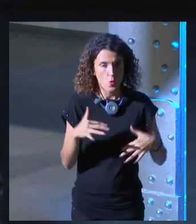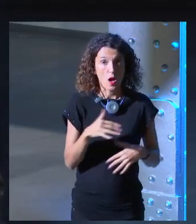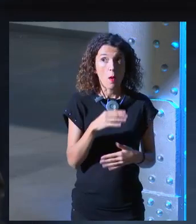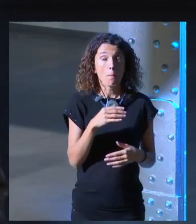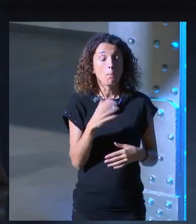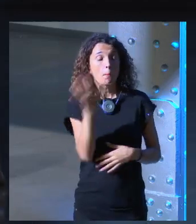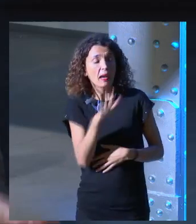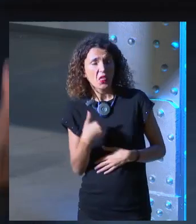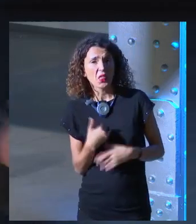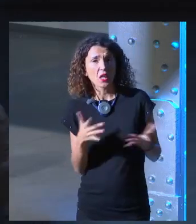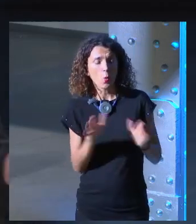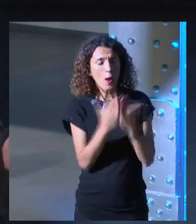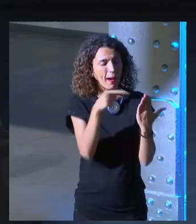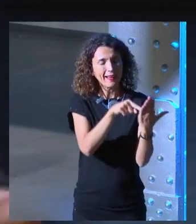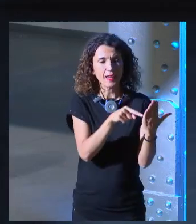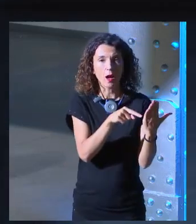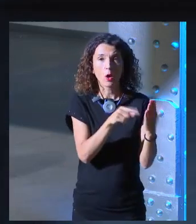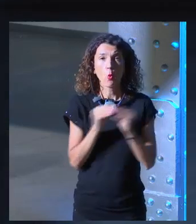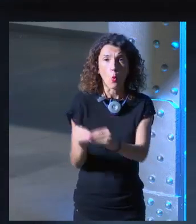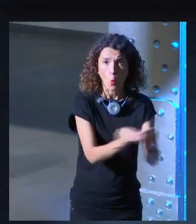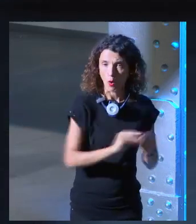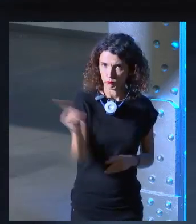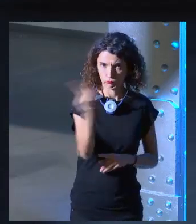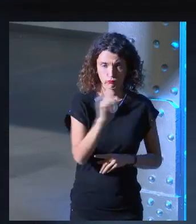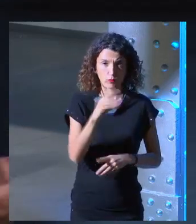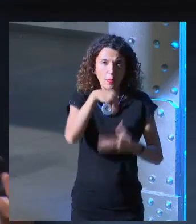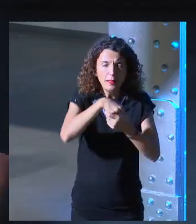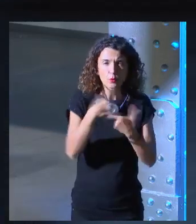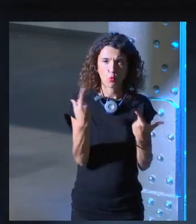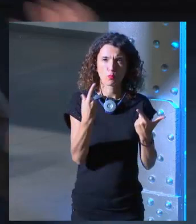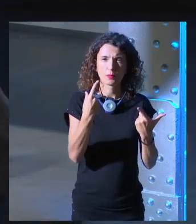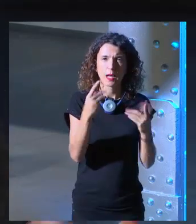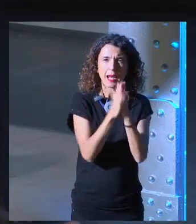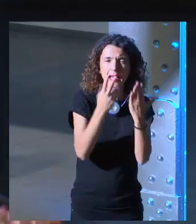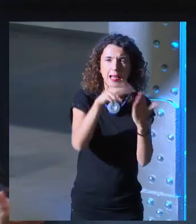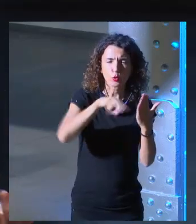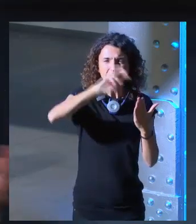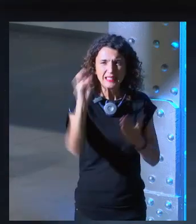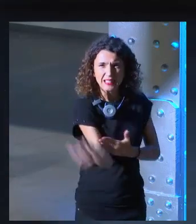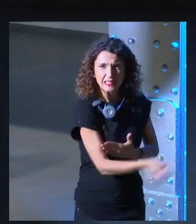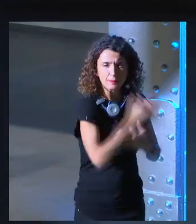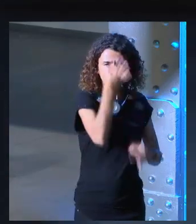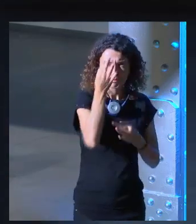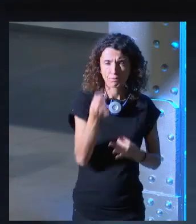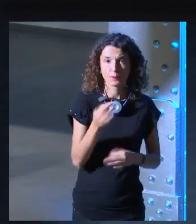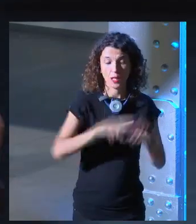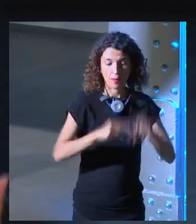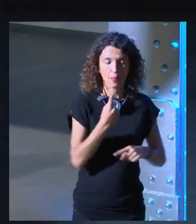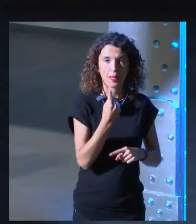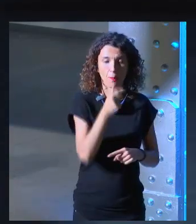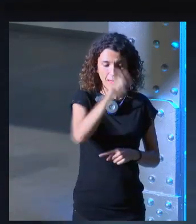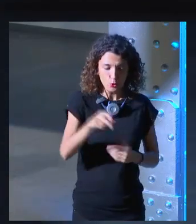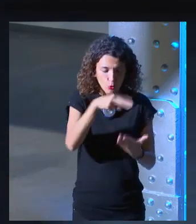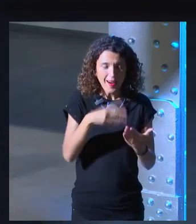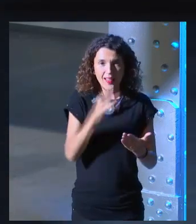the page, it reads very differently to different people, because it has that